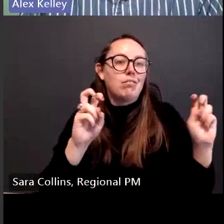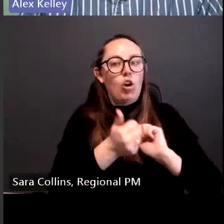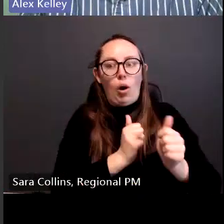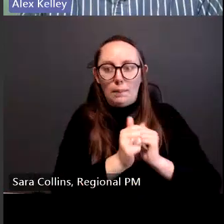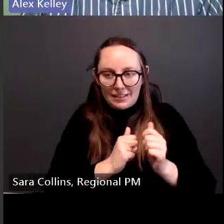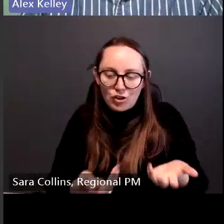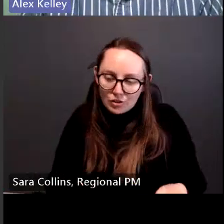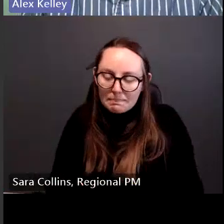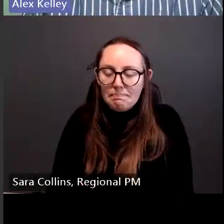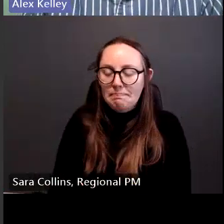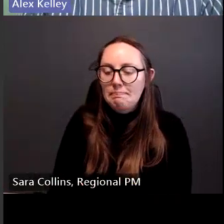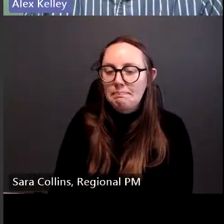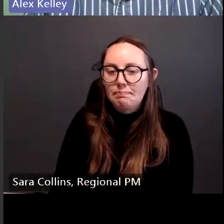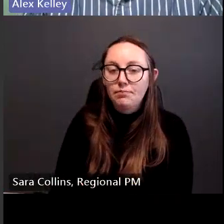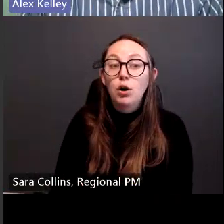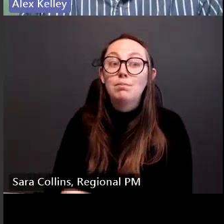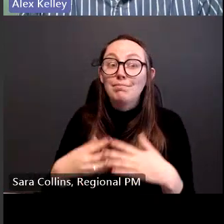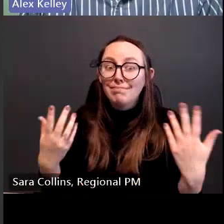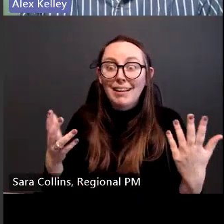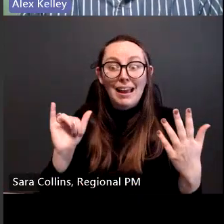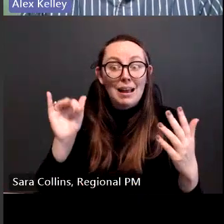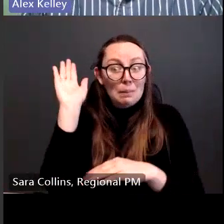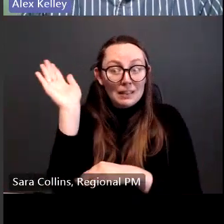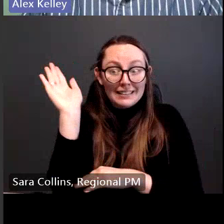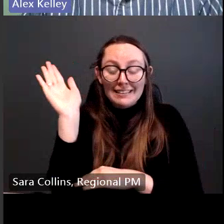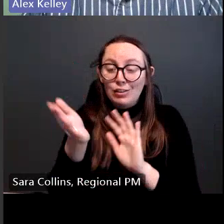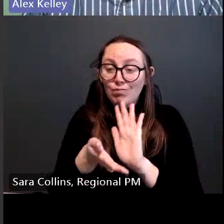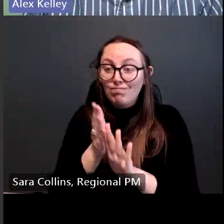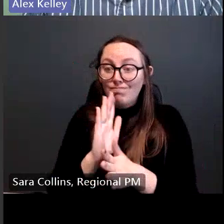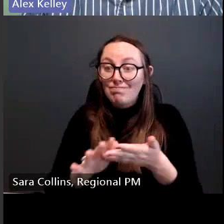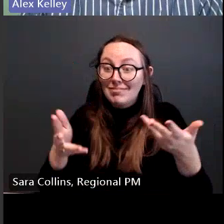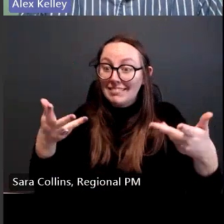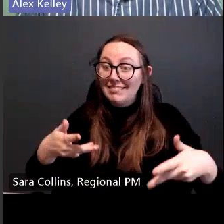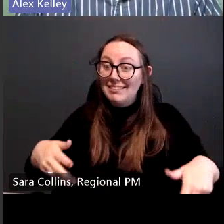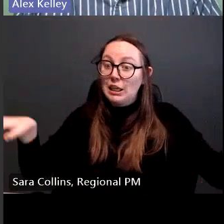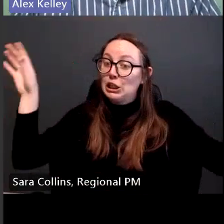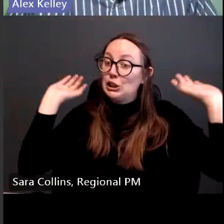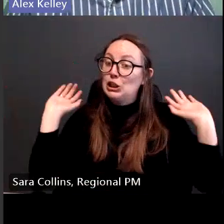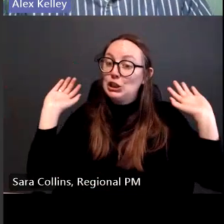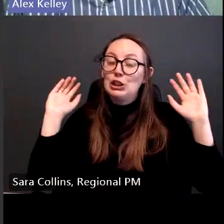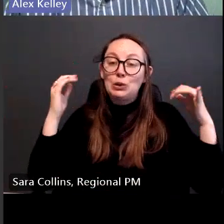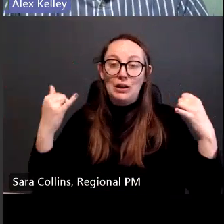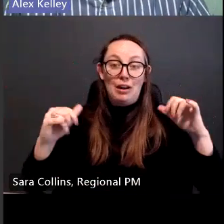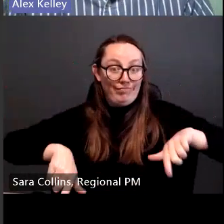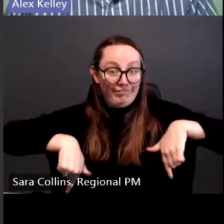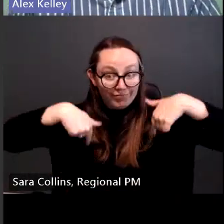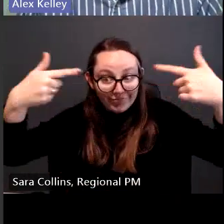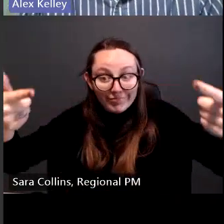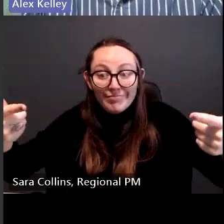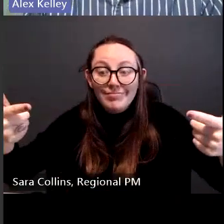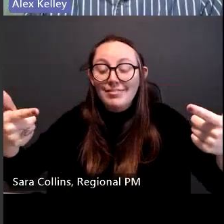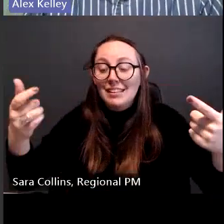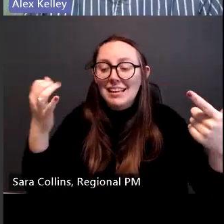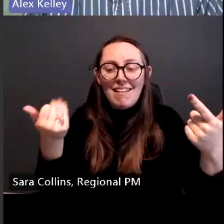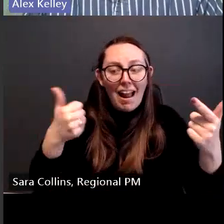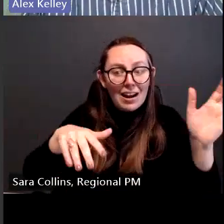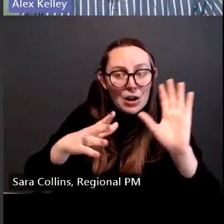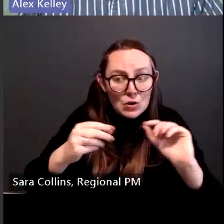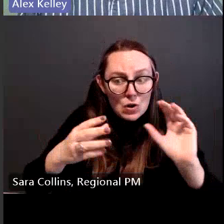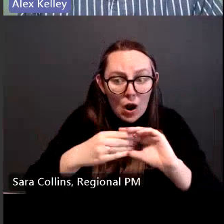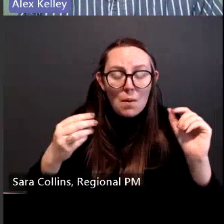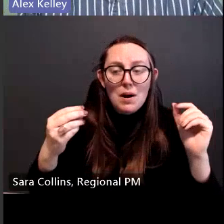end of the presentation. So now we are at the time when anyone who wants to share thoughts on the plan may, and